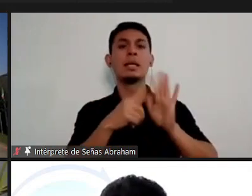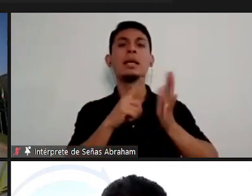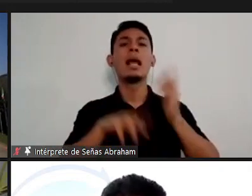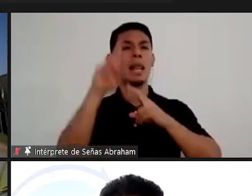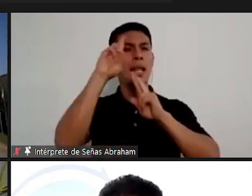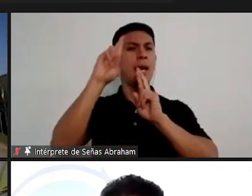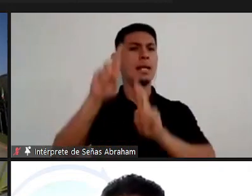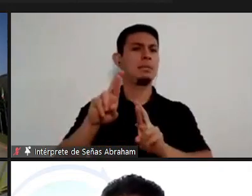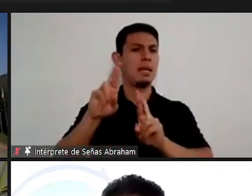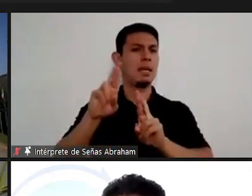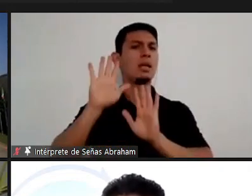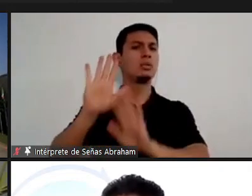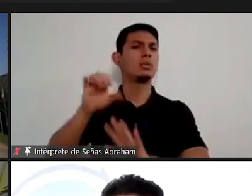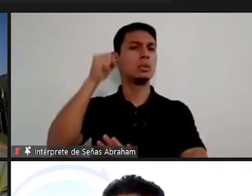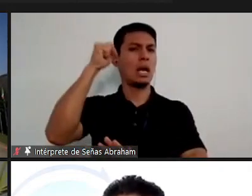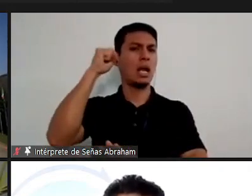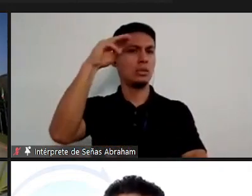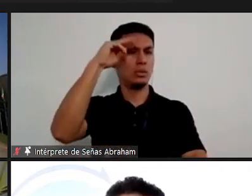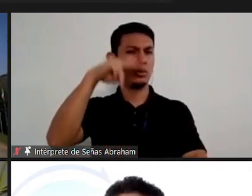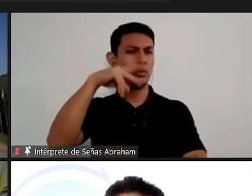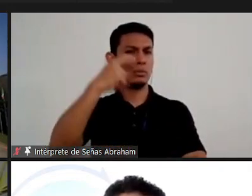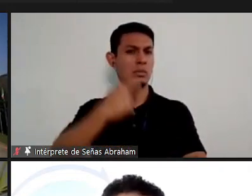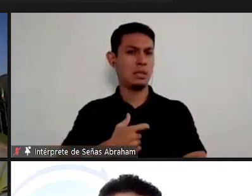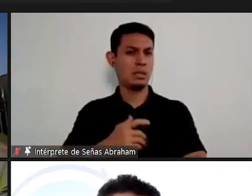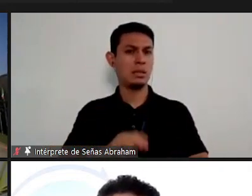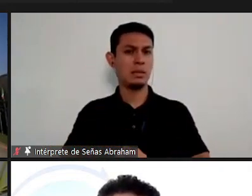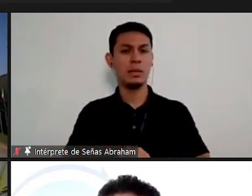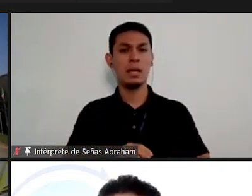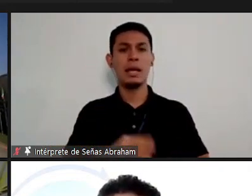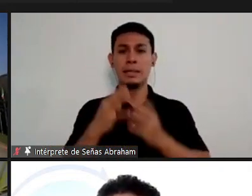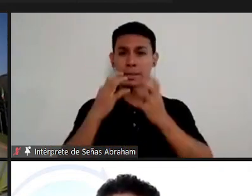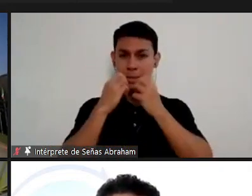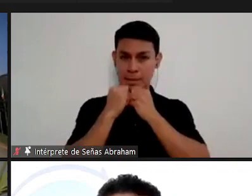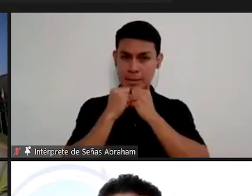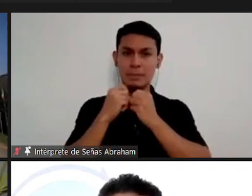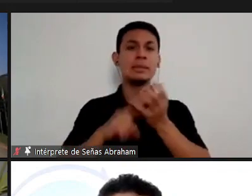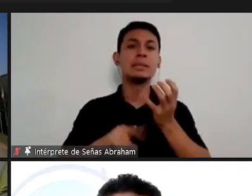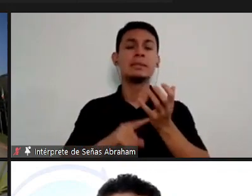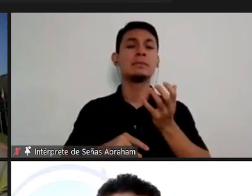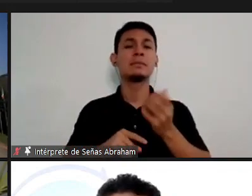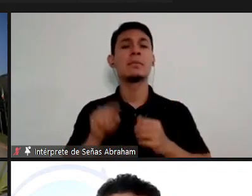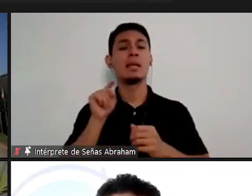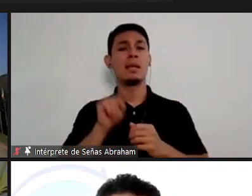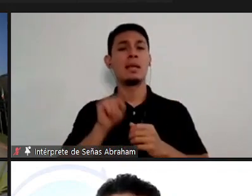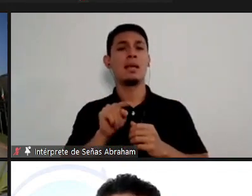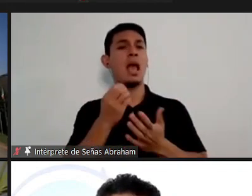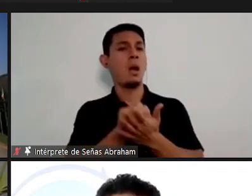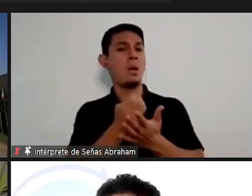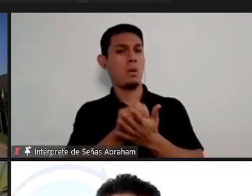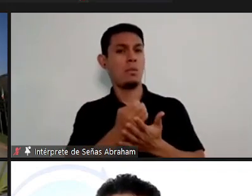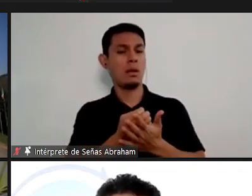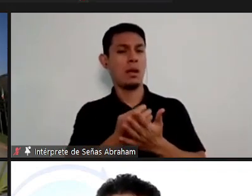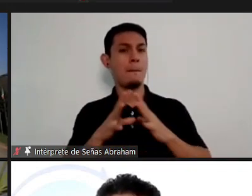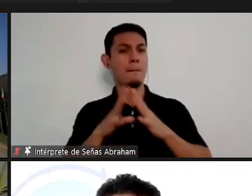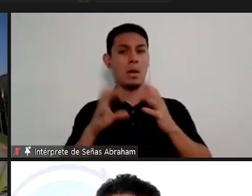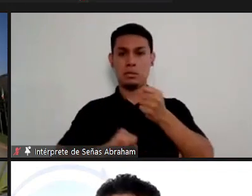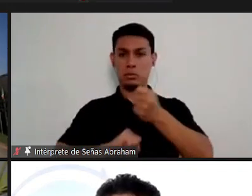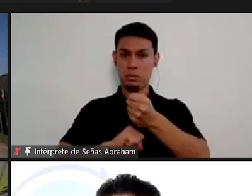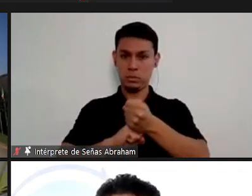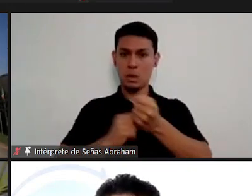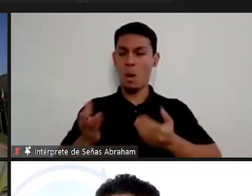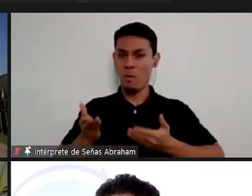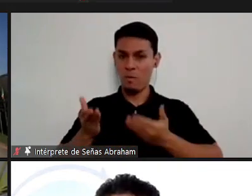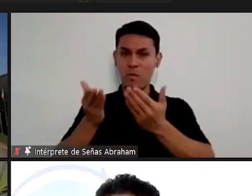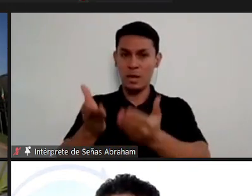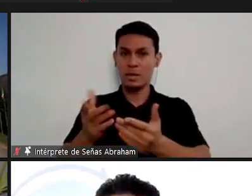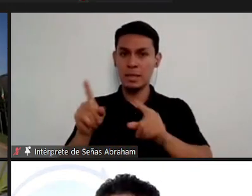this agenda is the respect of human rights and estimator that today the transmission to